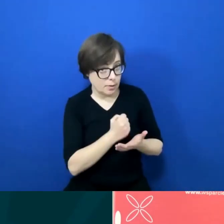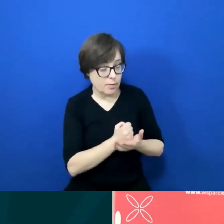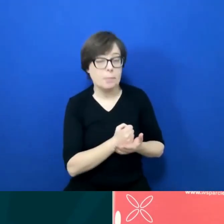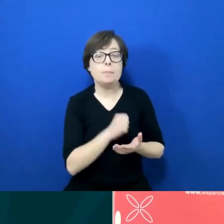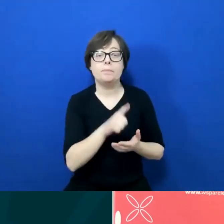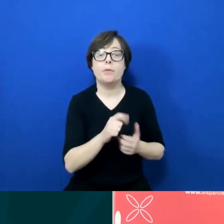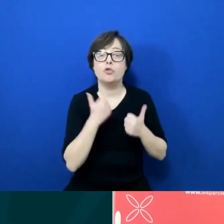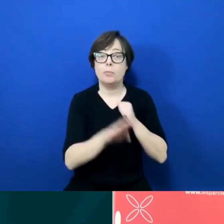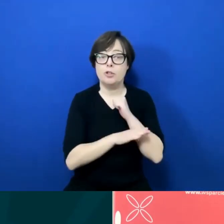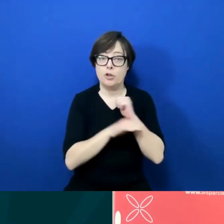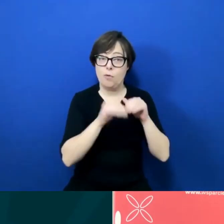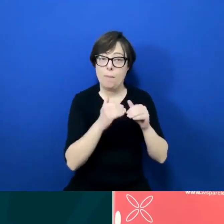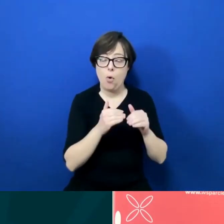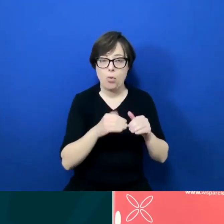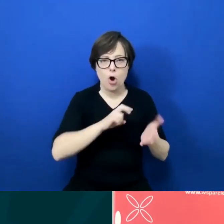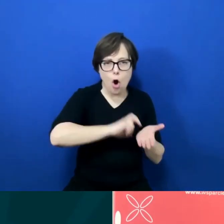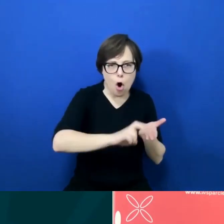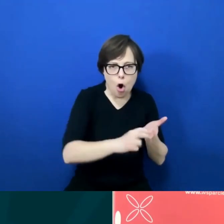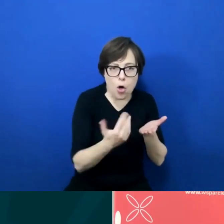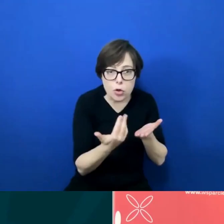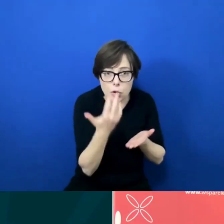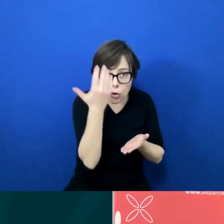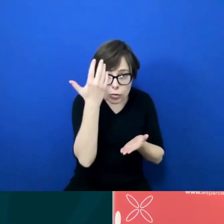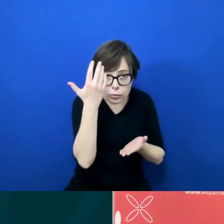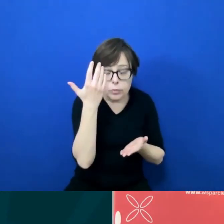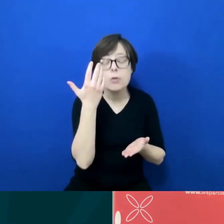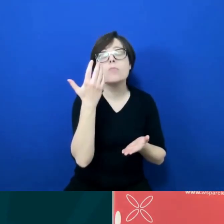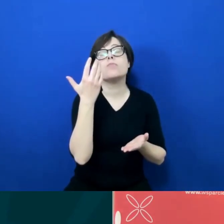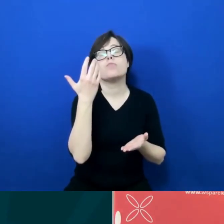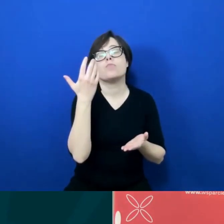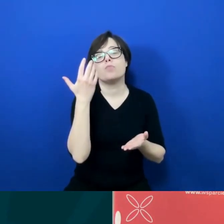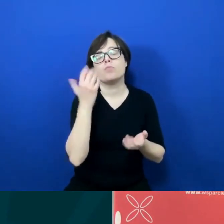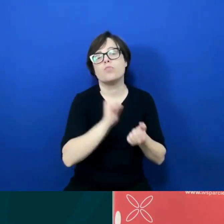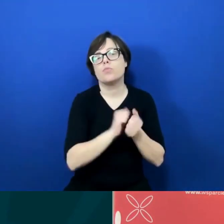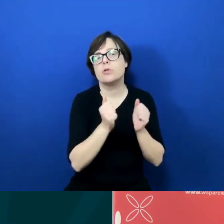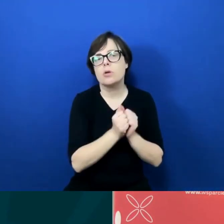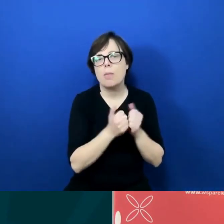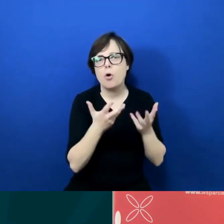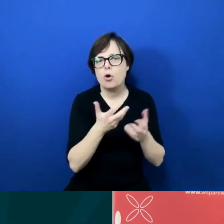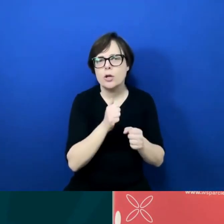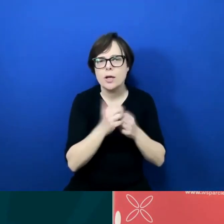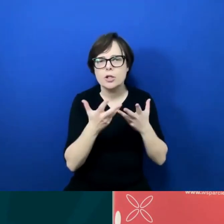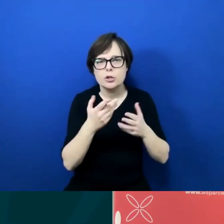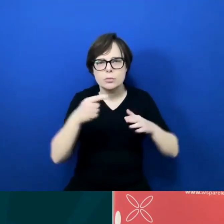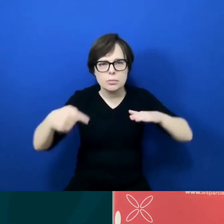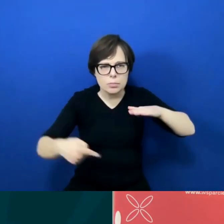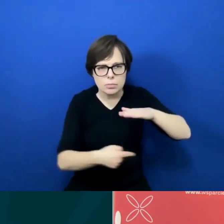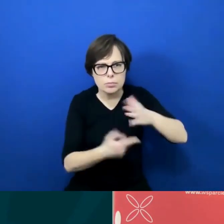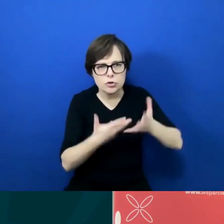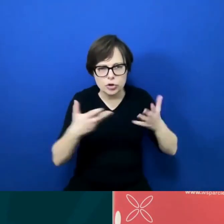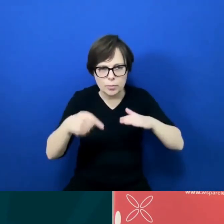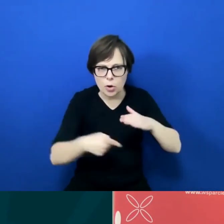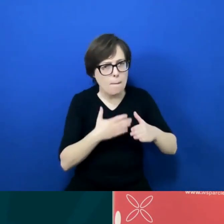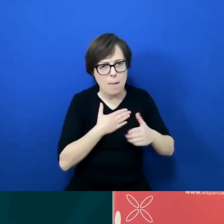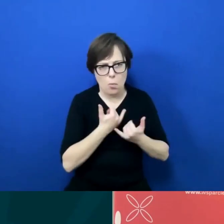where underground infrastructure are very present, we have different structure or different options. For example, we